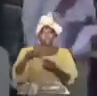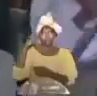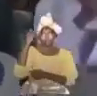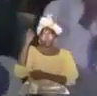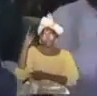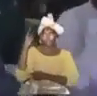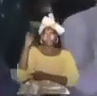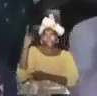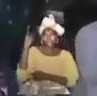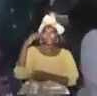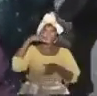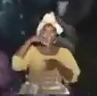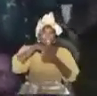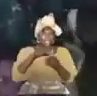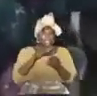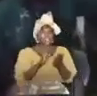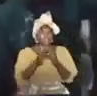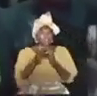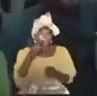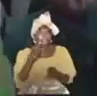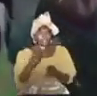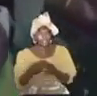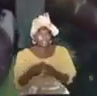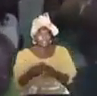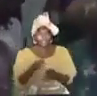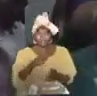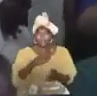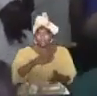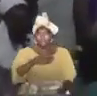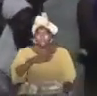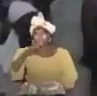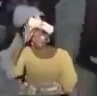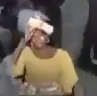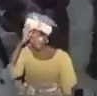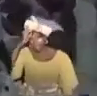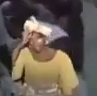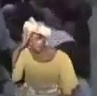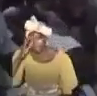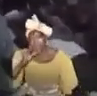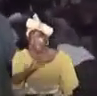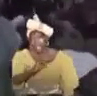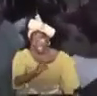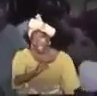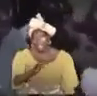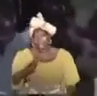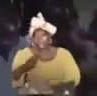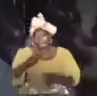understand. And beyond understanding, the grace to obey.